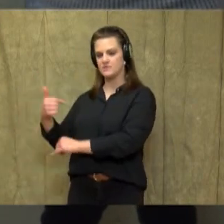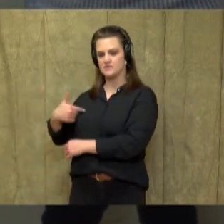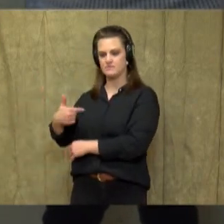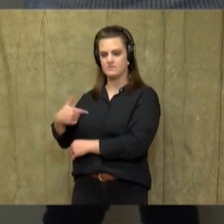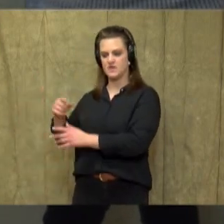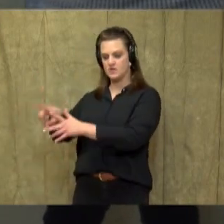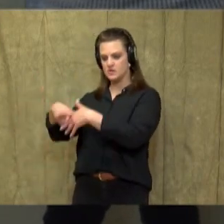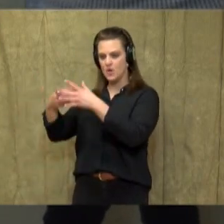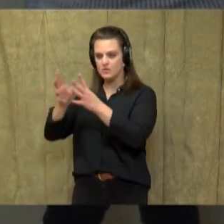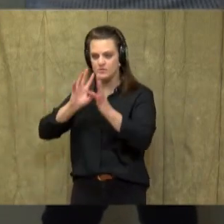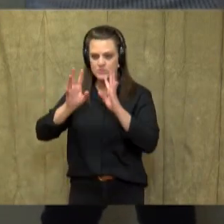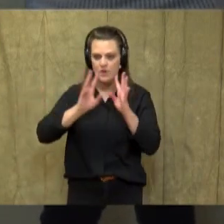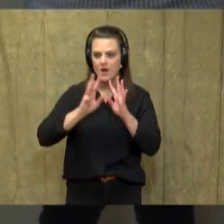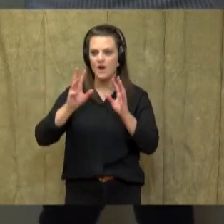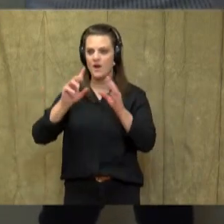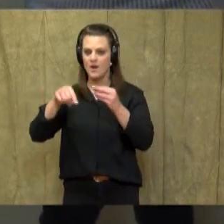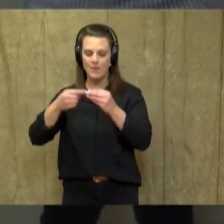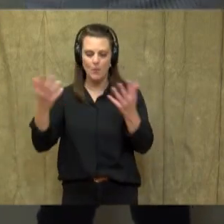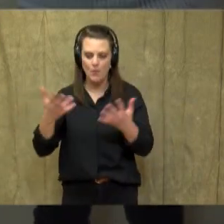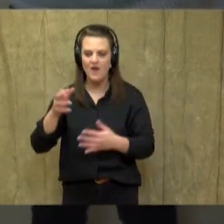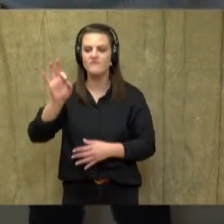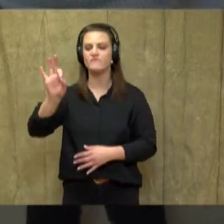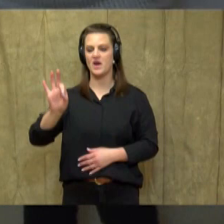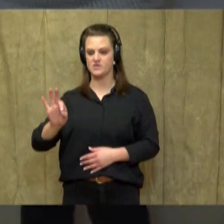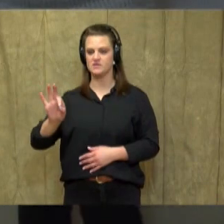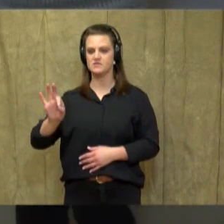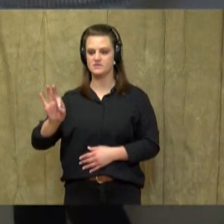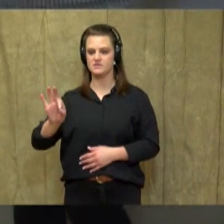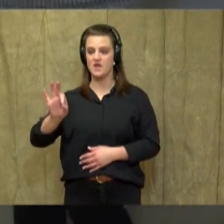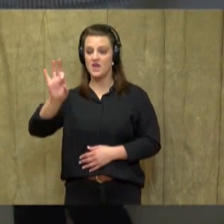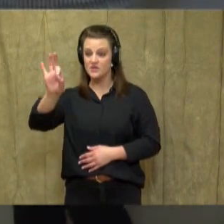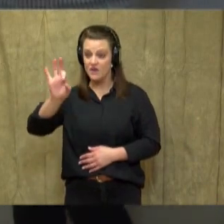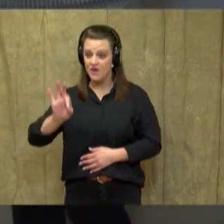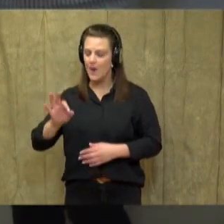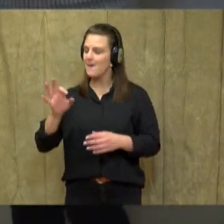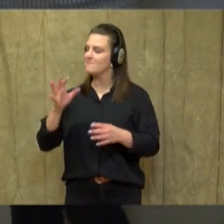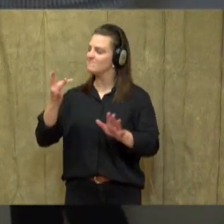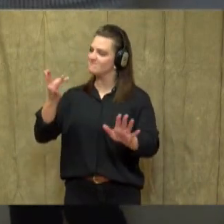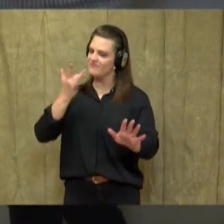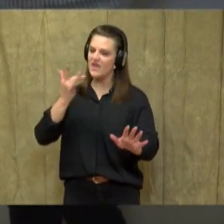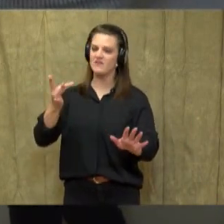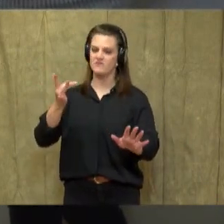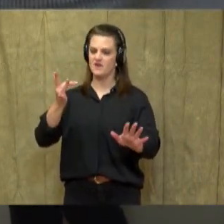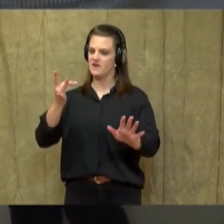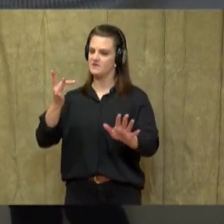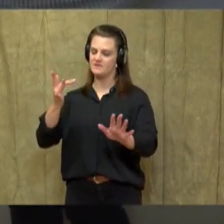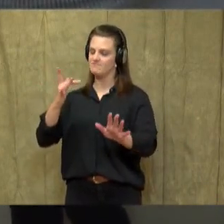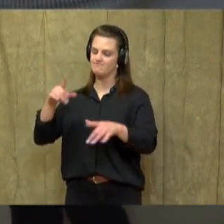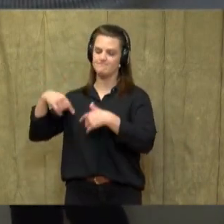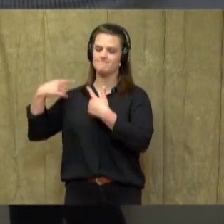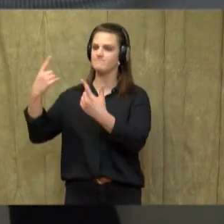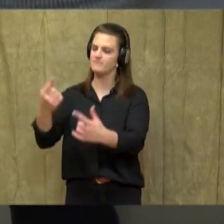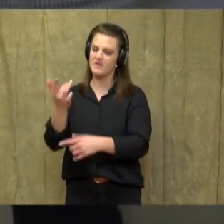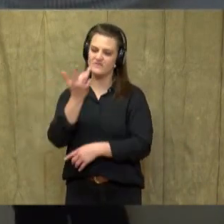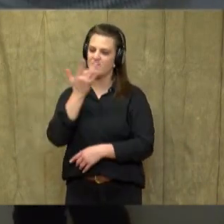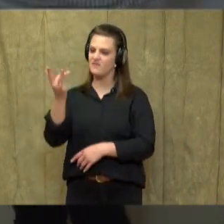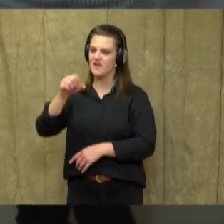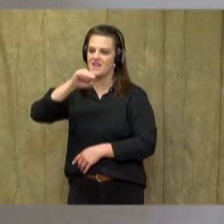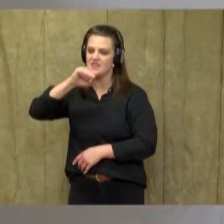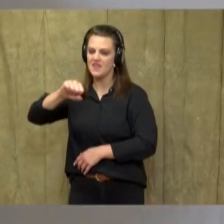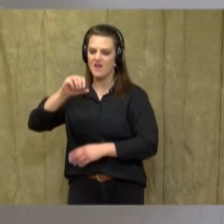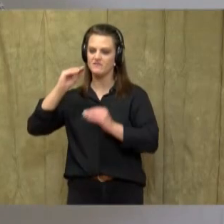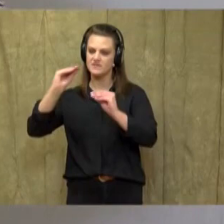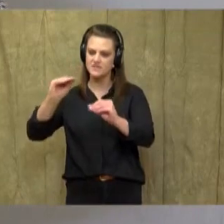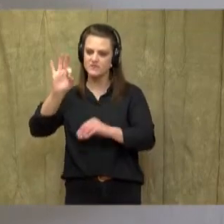start talking to all of you about fractions. Now, let me tell you, fractions are my most favorite thing ever, ever, ever to teach. I